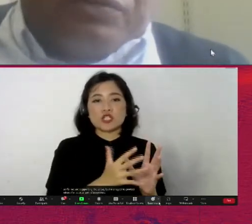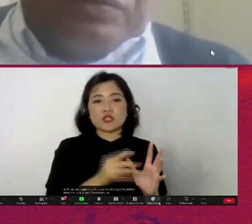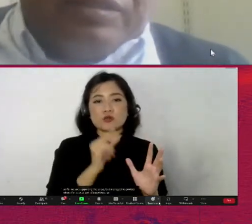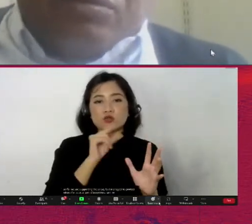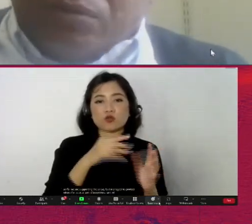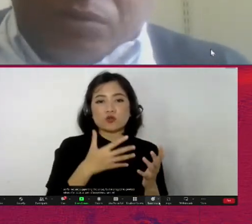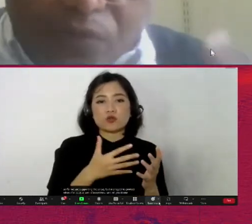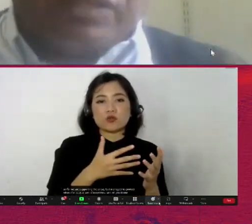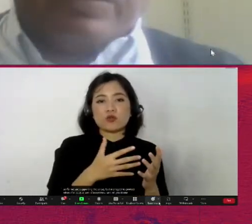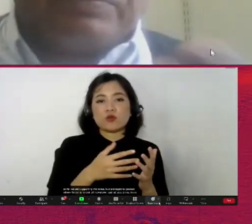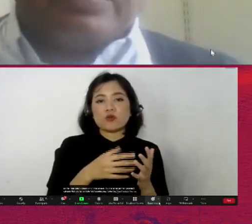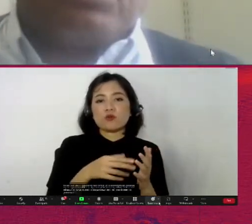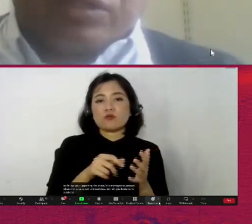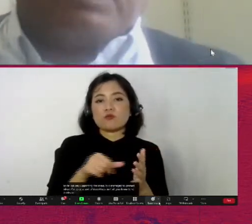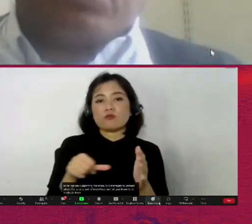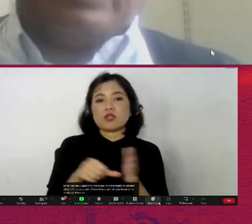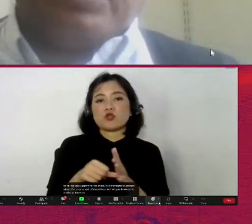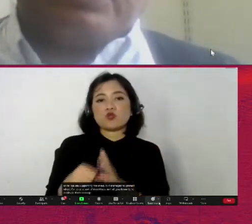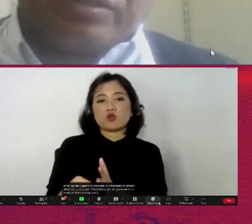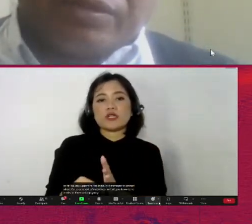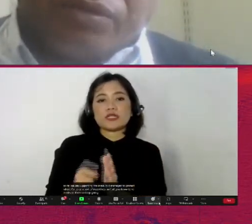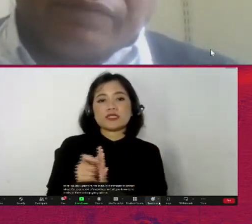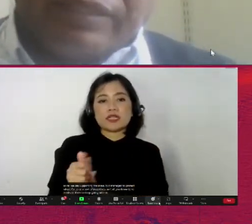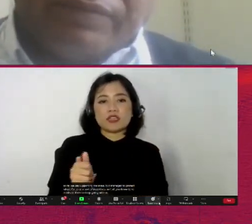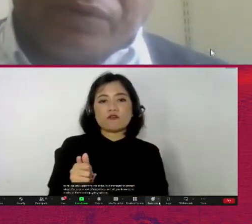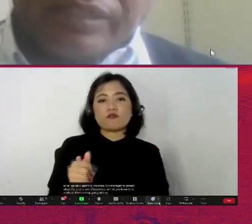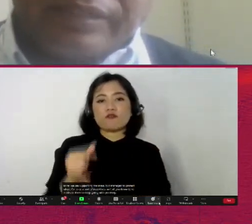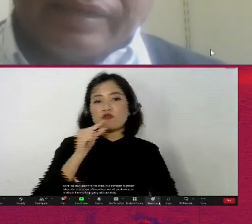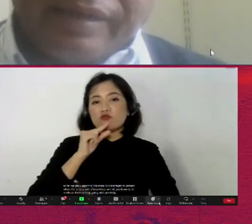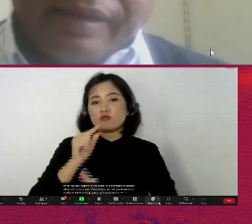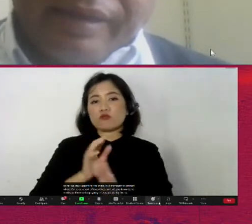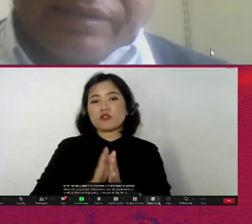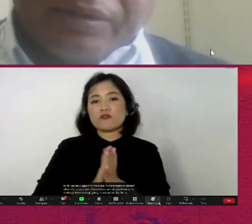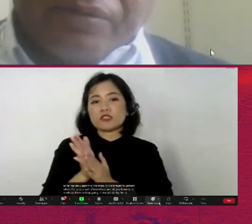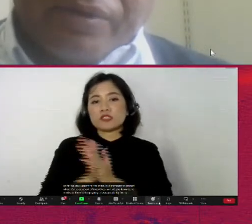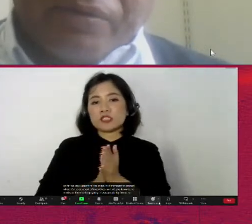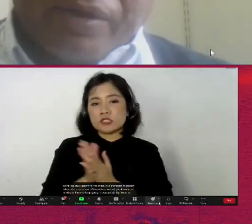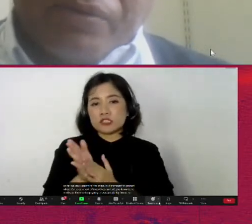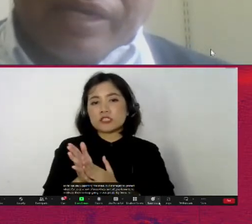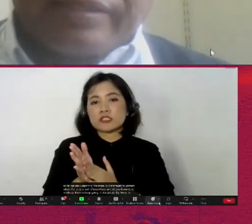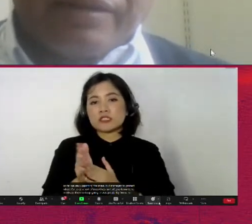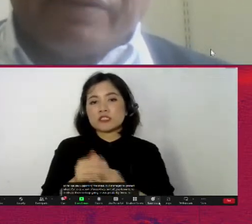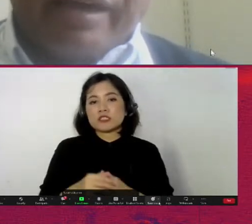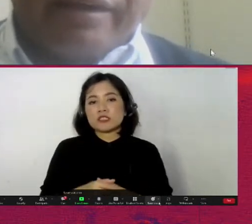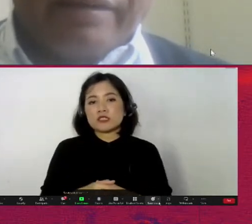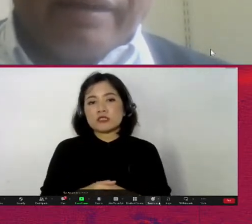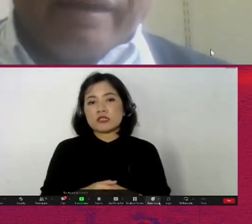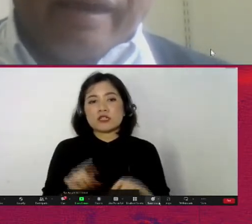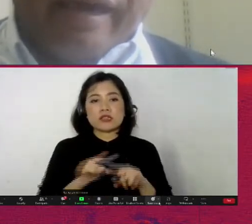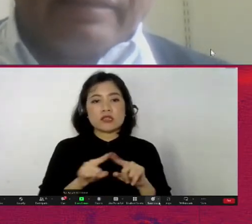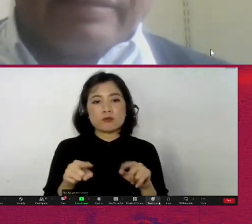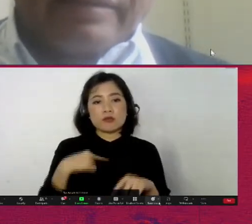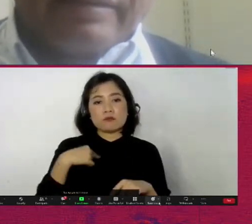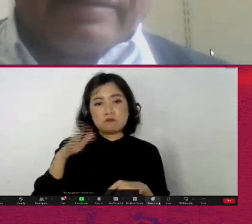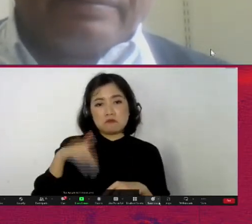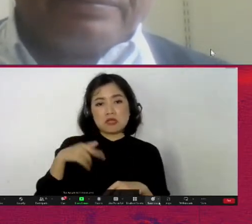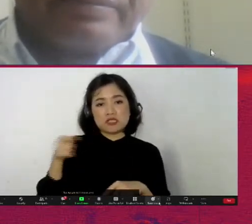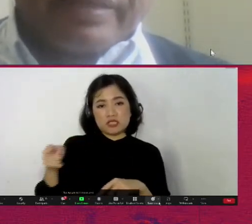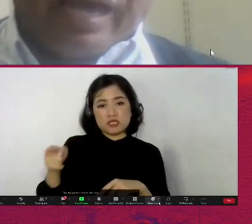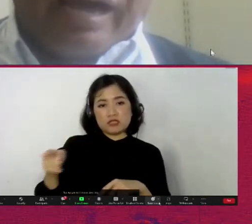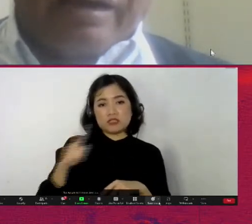incentives, sort of, you know, to motivate them to keep going and conserving the forest. So we are still there, and